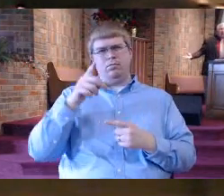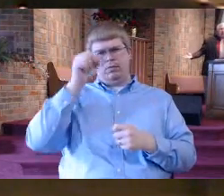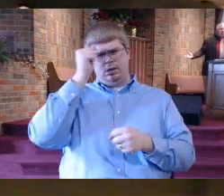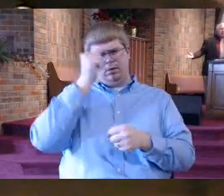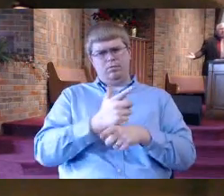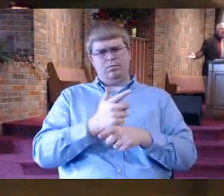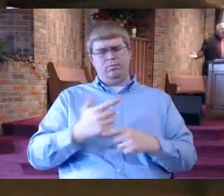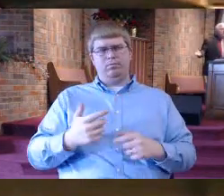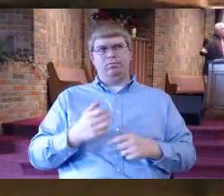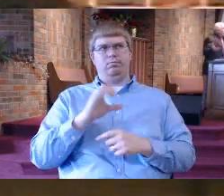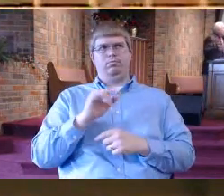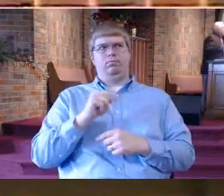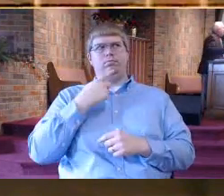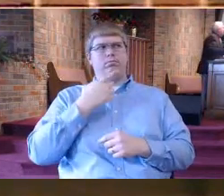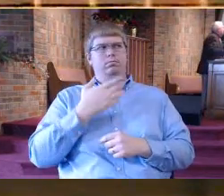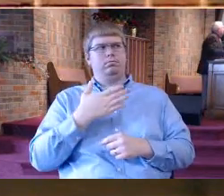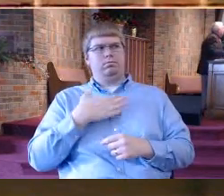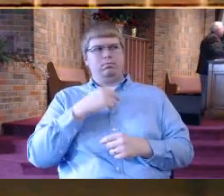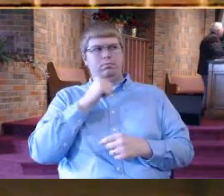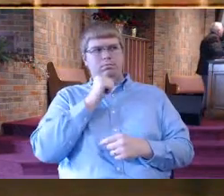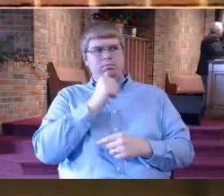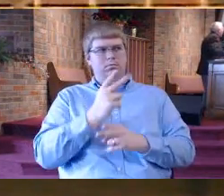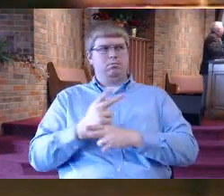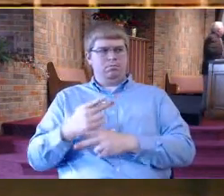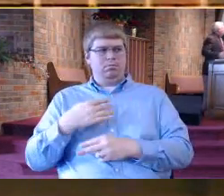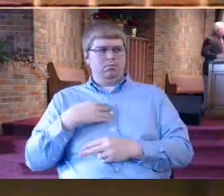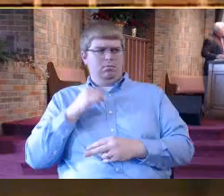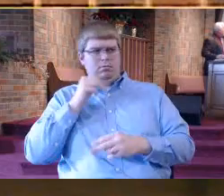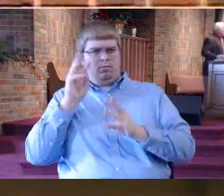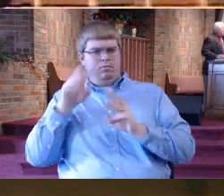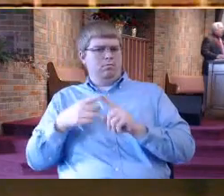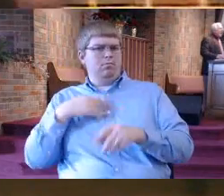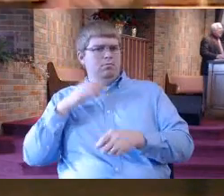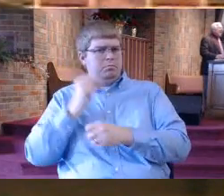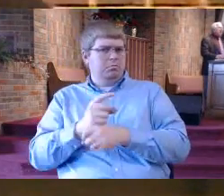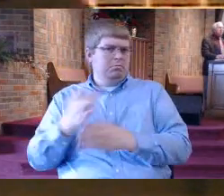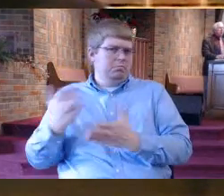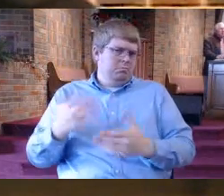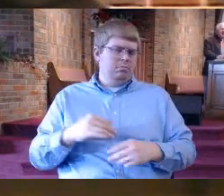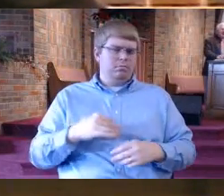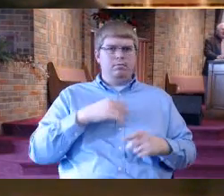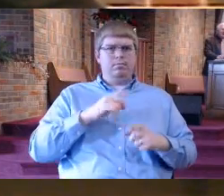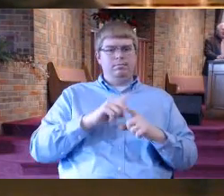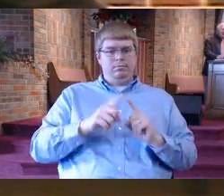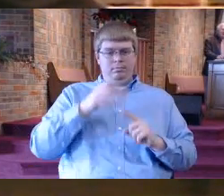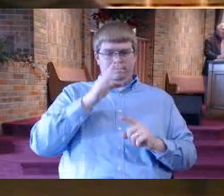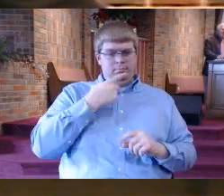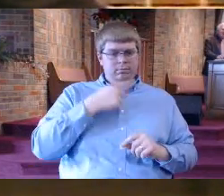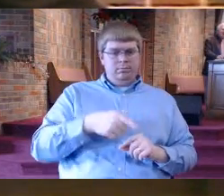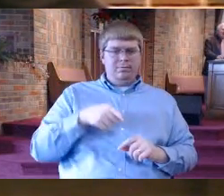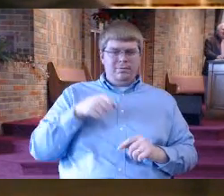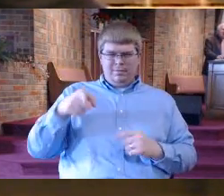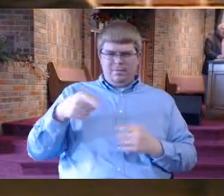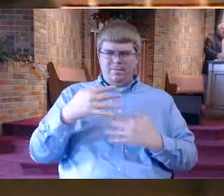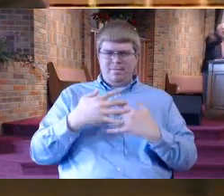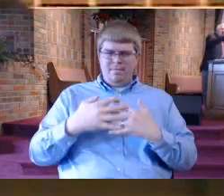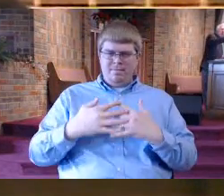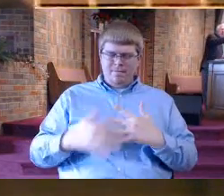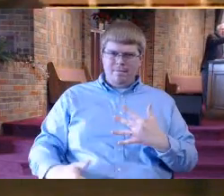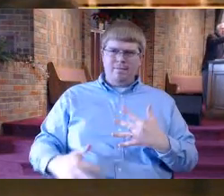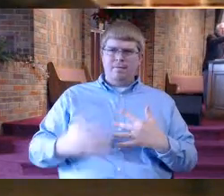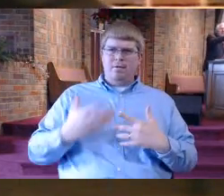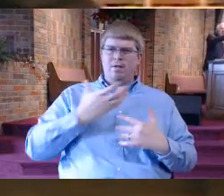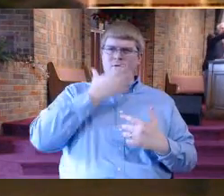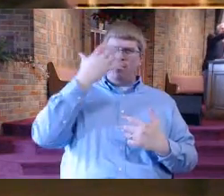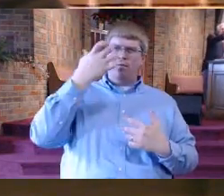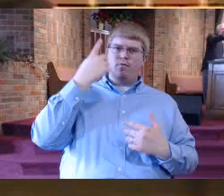my brother's keeper?" And then God says, "Does not his blood cry out to me?" You see, God